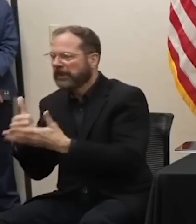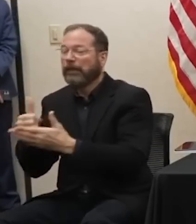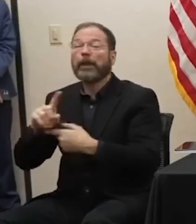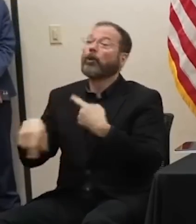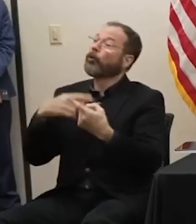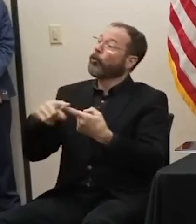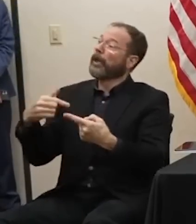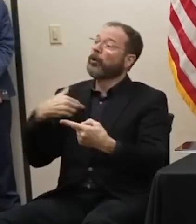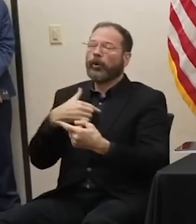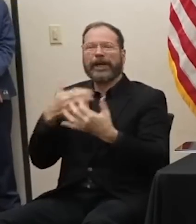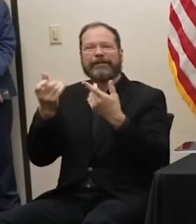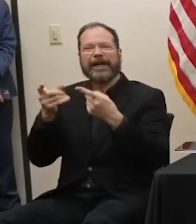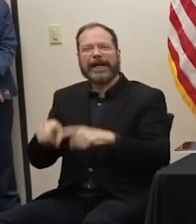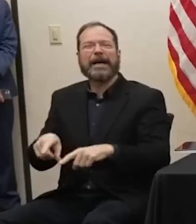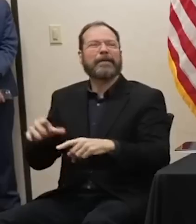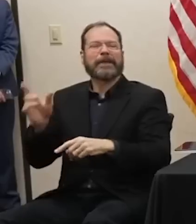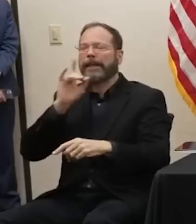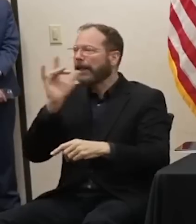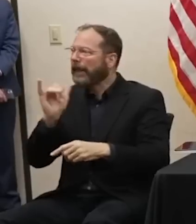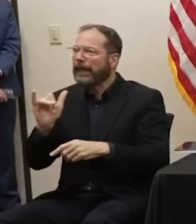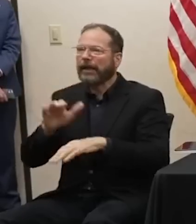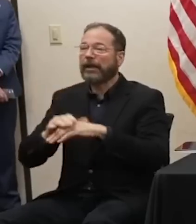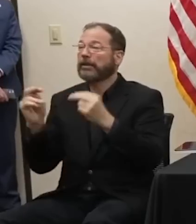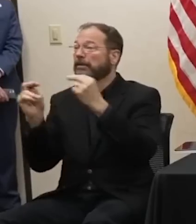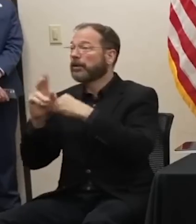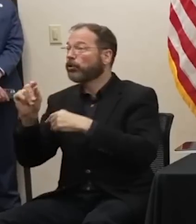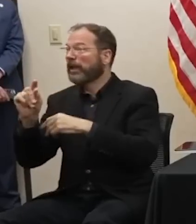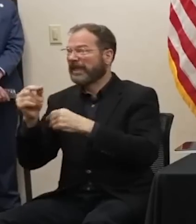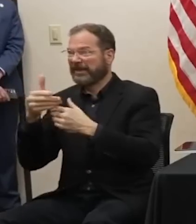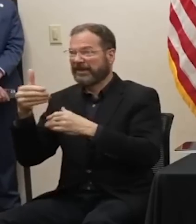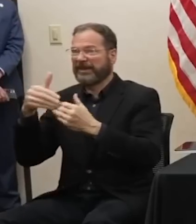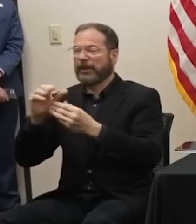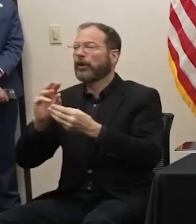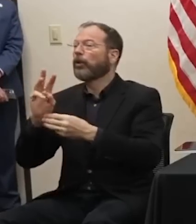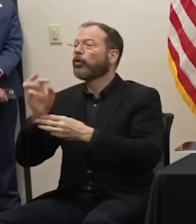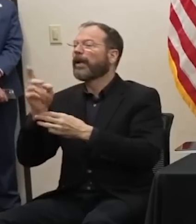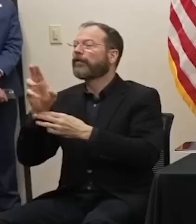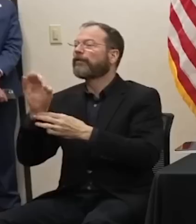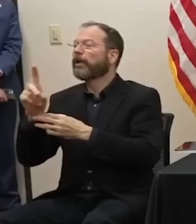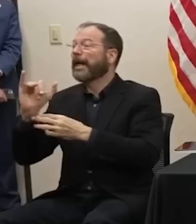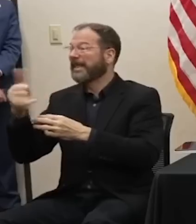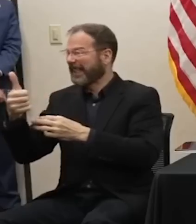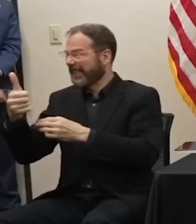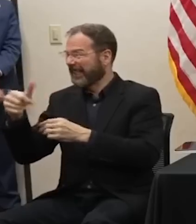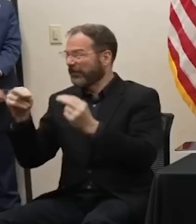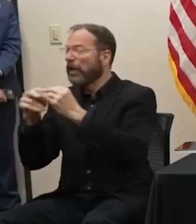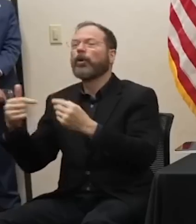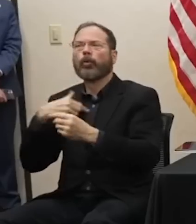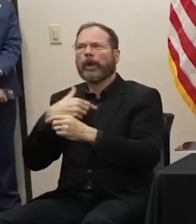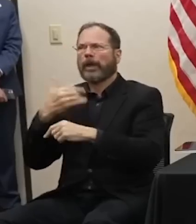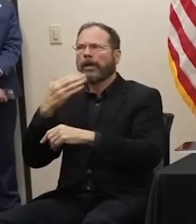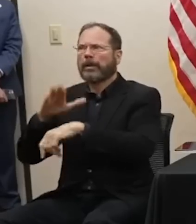have incidents like what have occurred out on Interstate 20 out near Weatherford and I-10, we're able to call